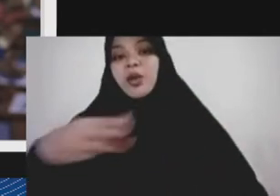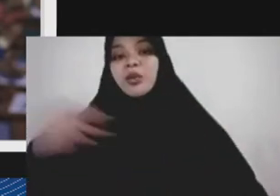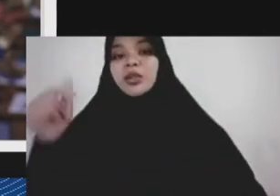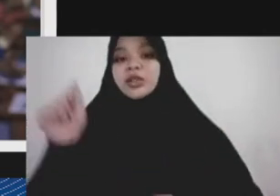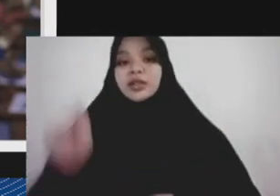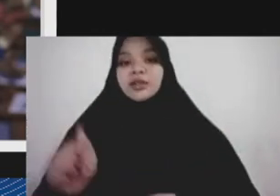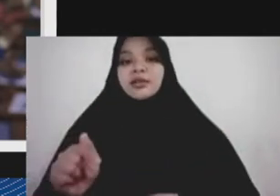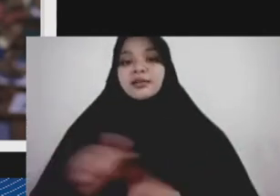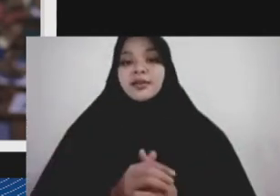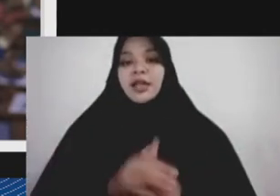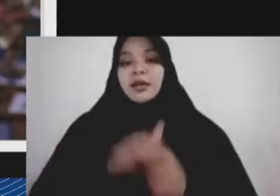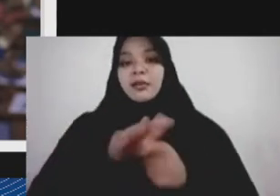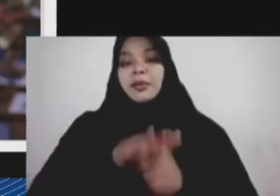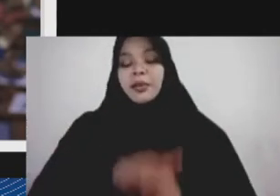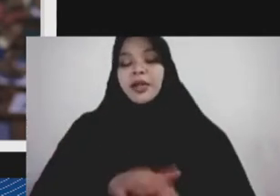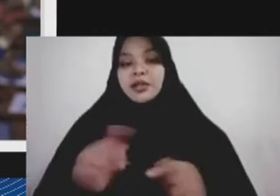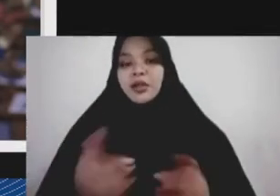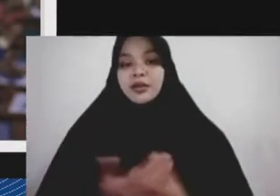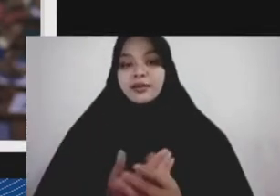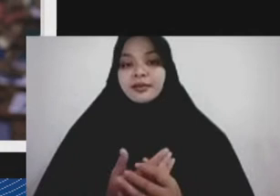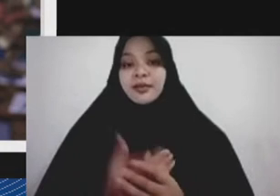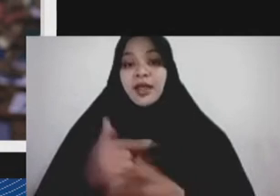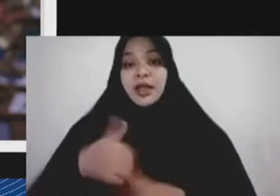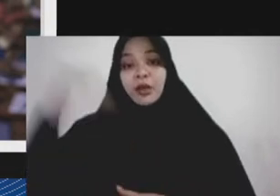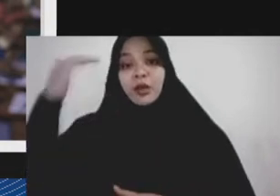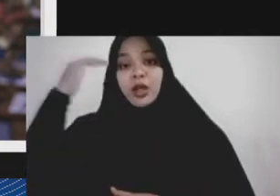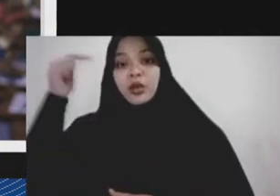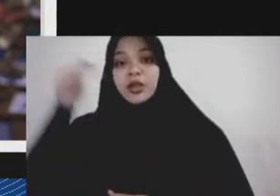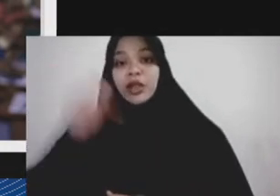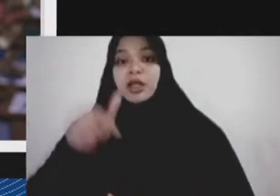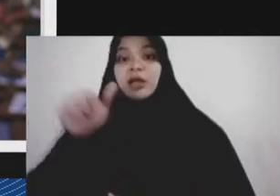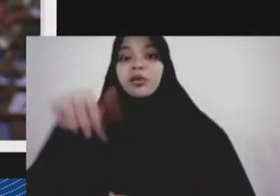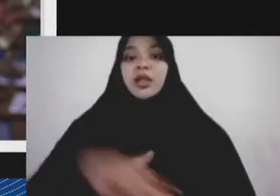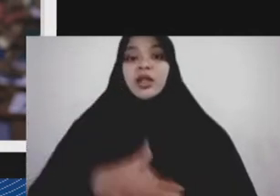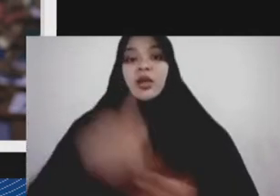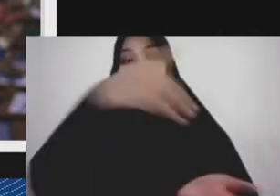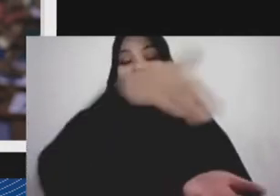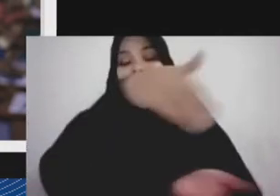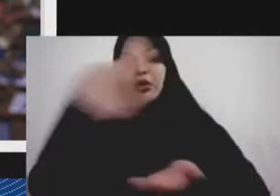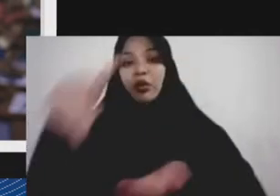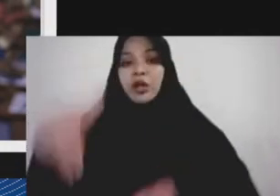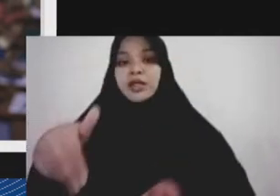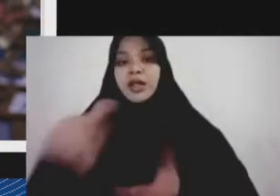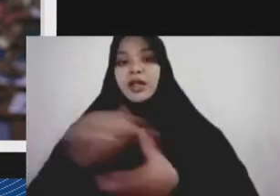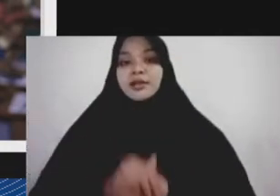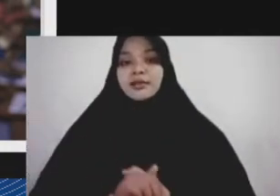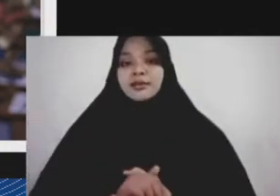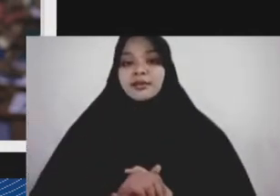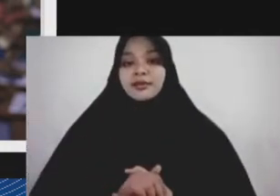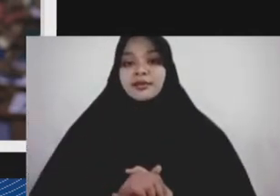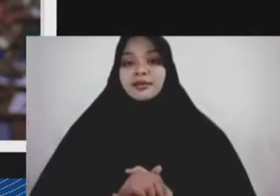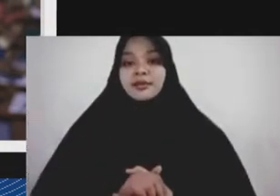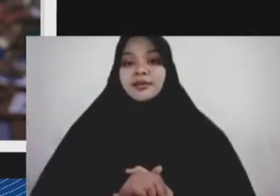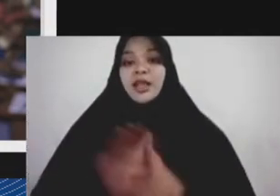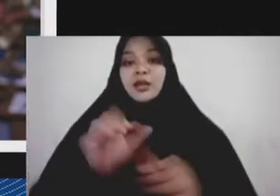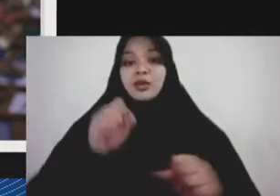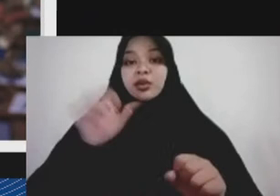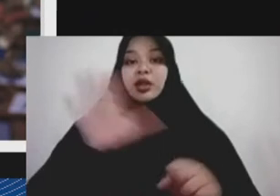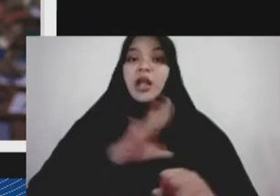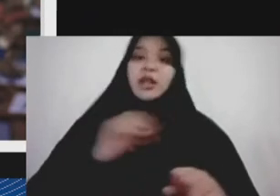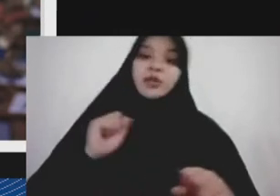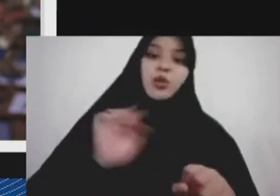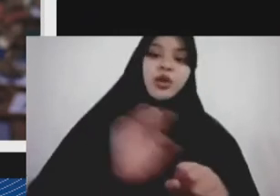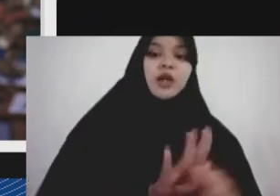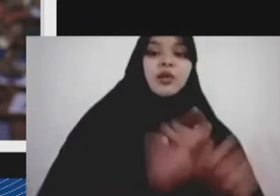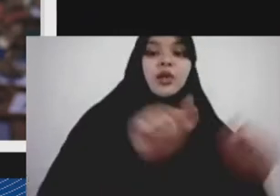pressures. And I know that you all know this data and you all are well aware of the impact of COVID-19, but nonetheless,